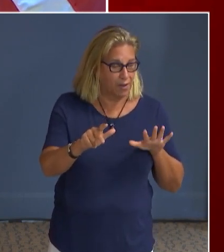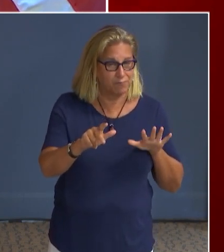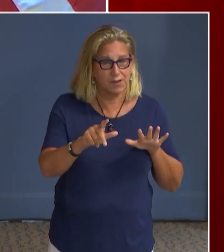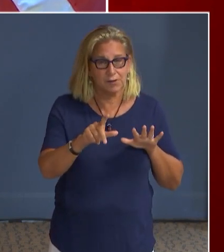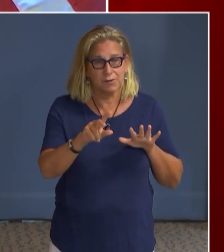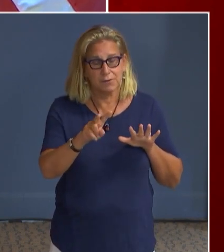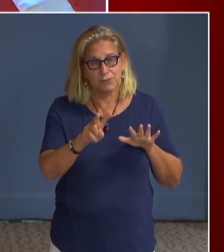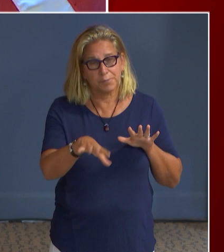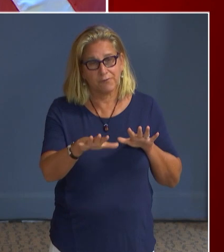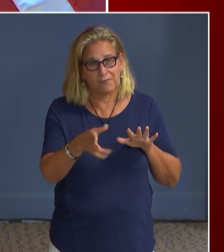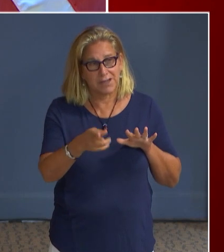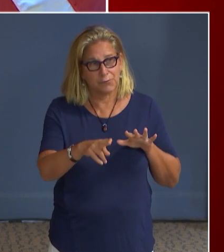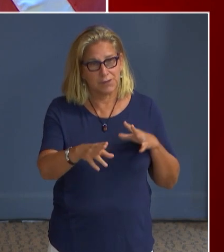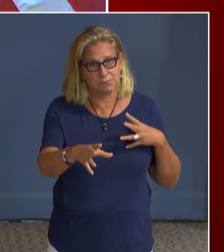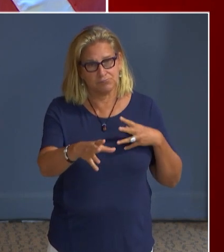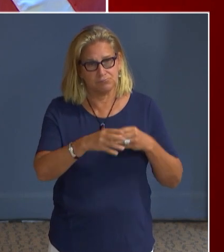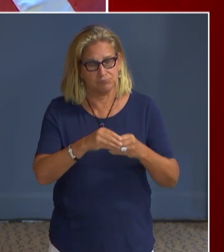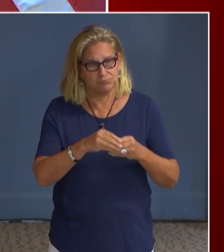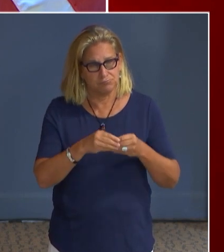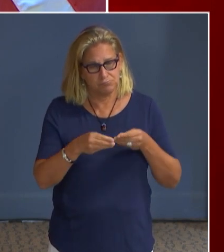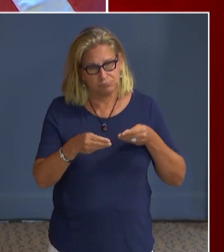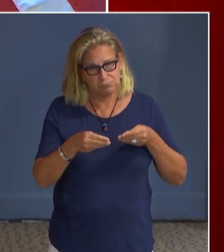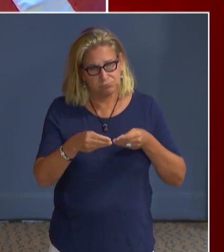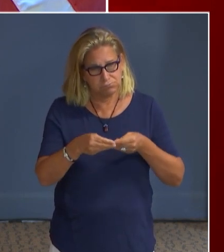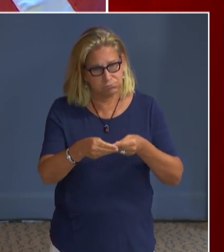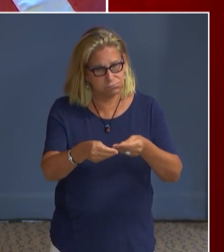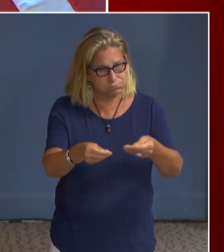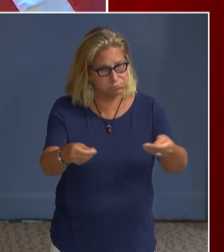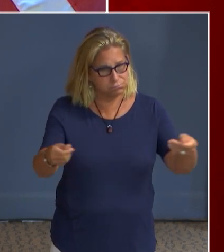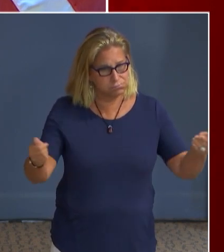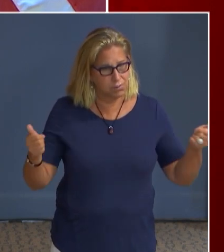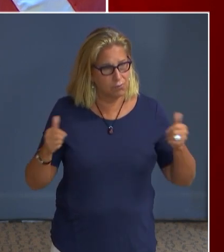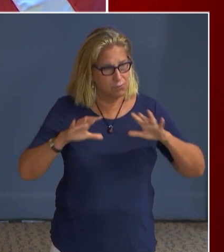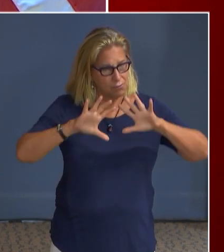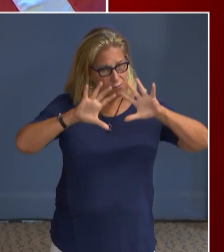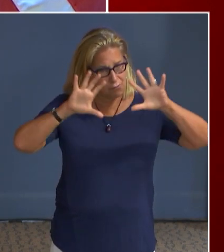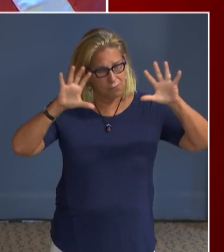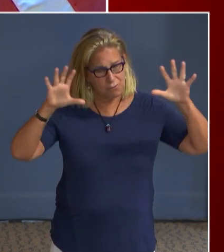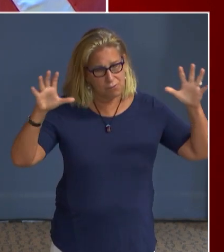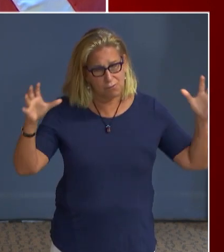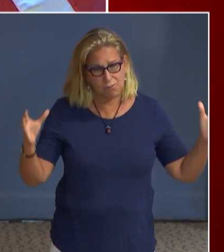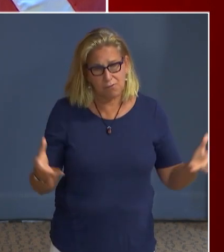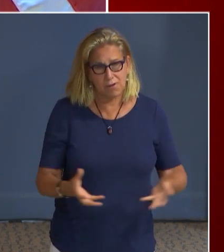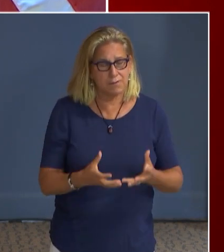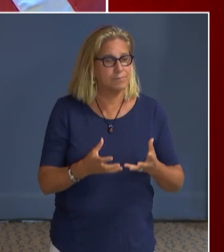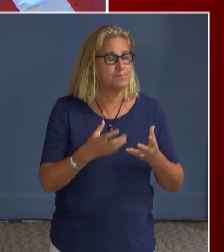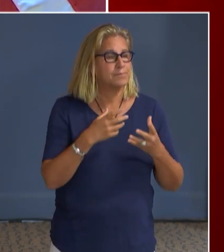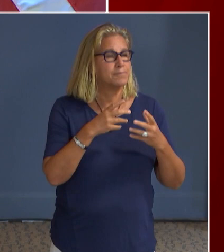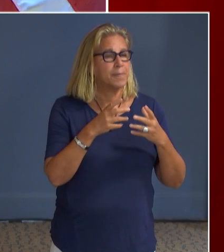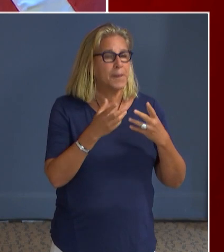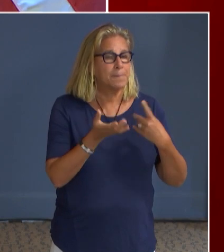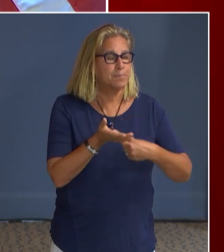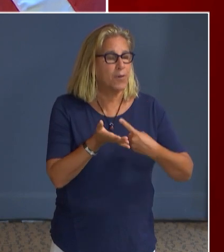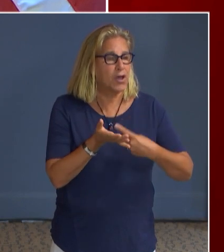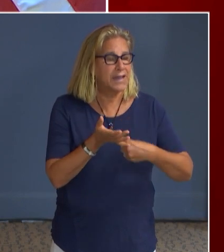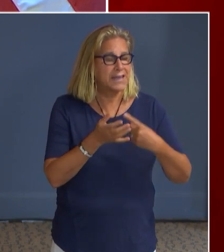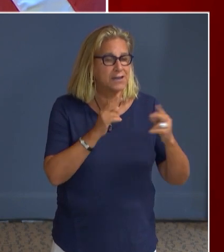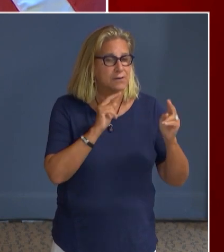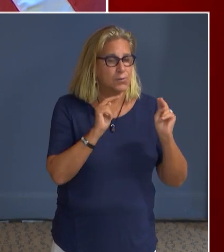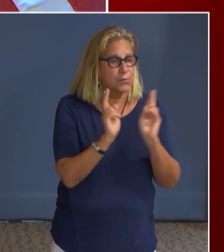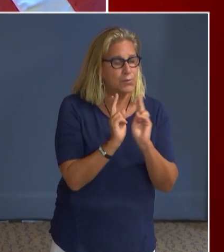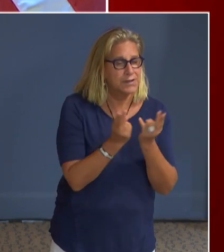government workers who are not a part of a collective bargaining unit, including our managers. So in addition